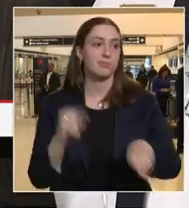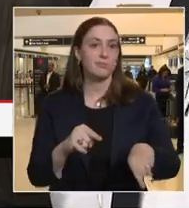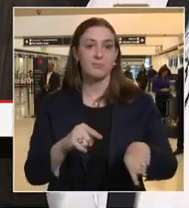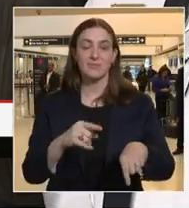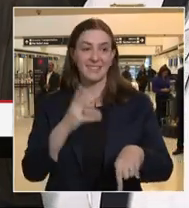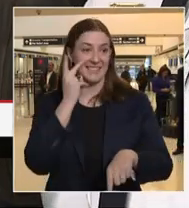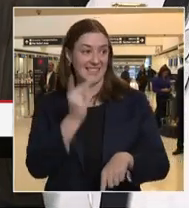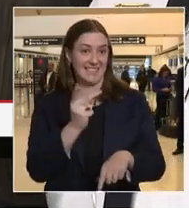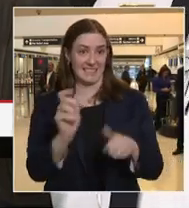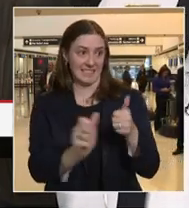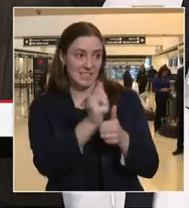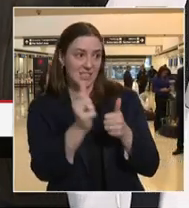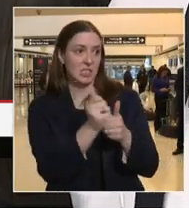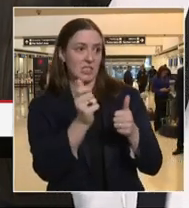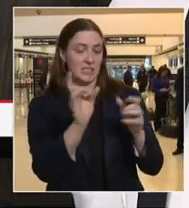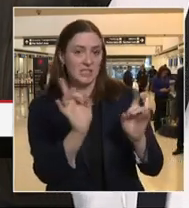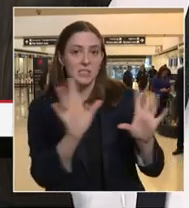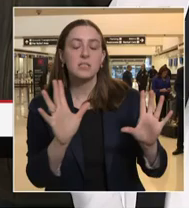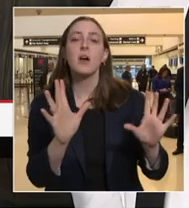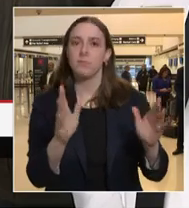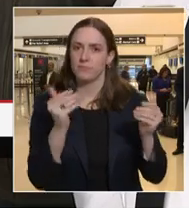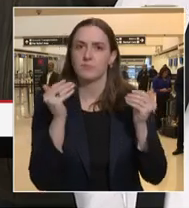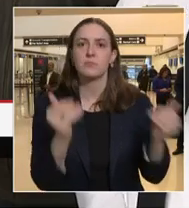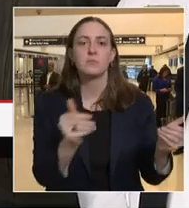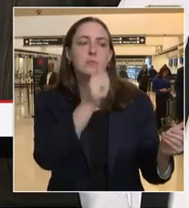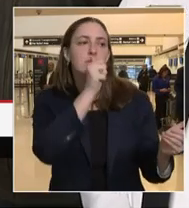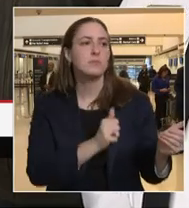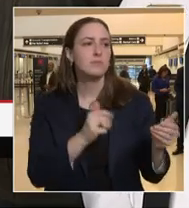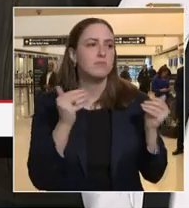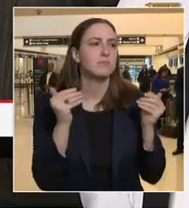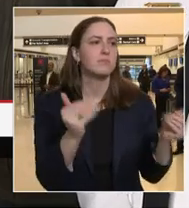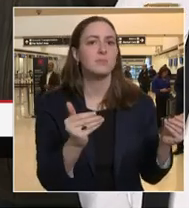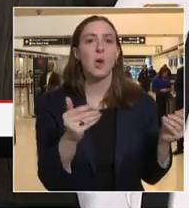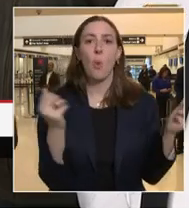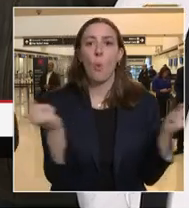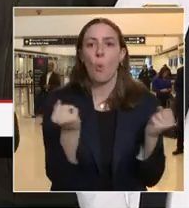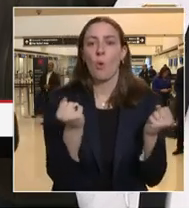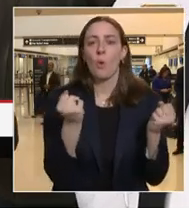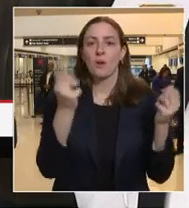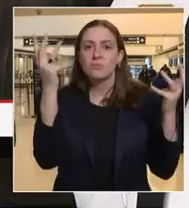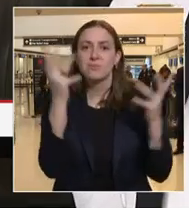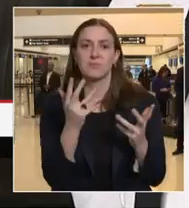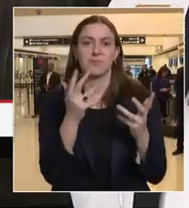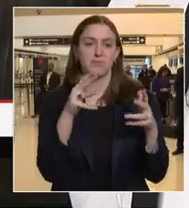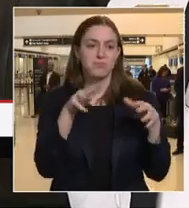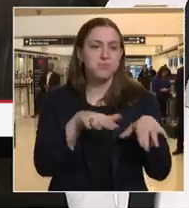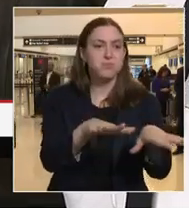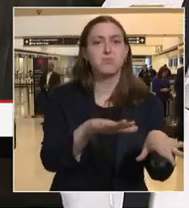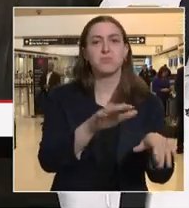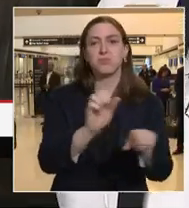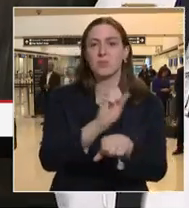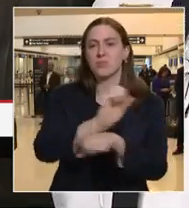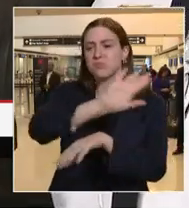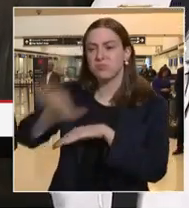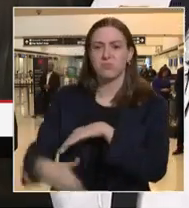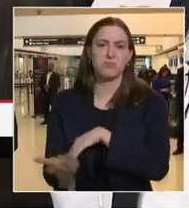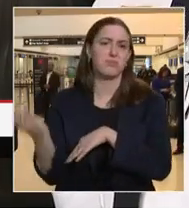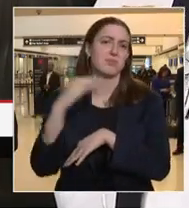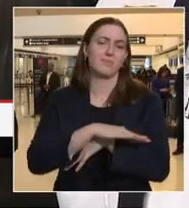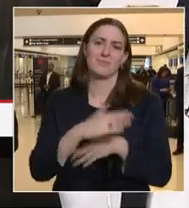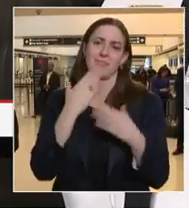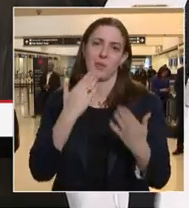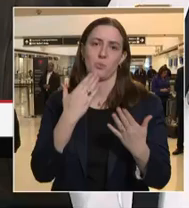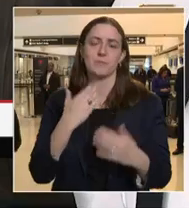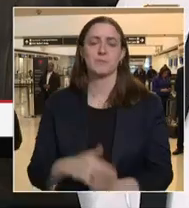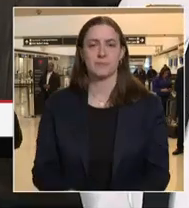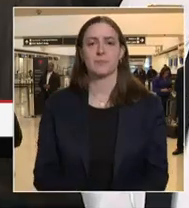danger, went into a very frigid river, and have worked throughout the night. Chief Donnelly